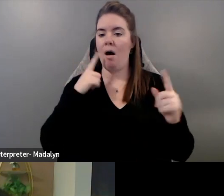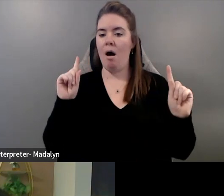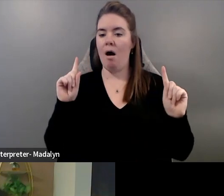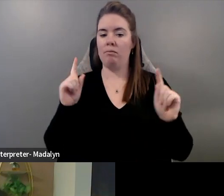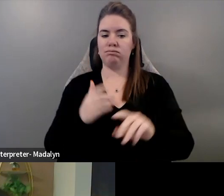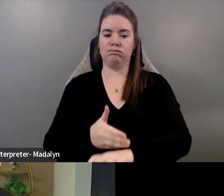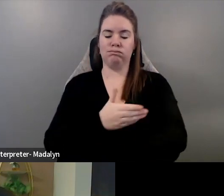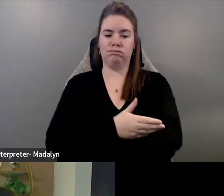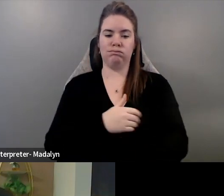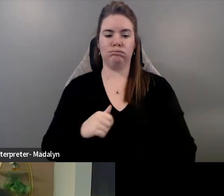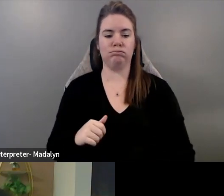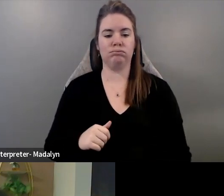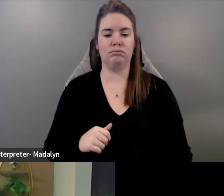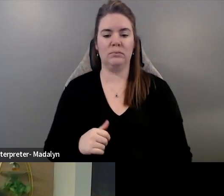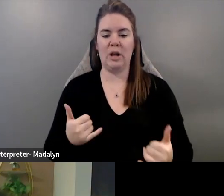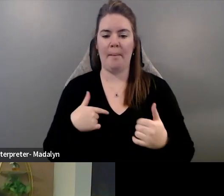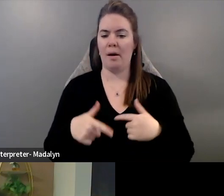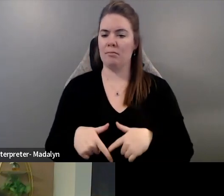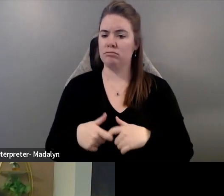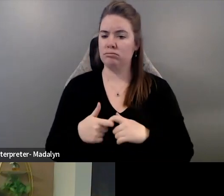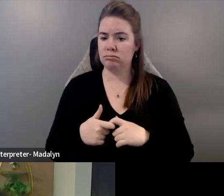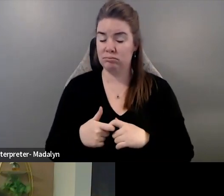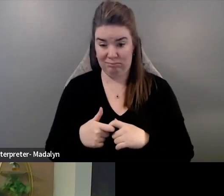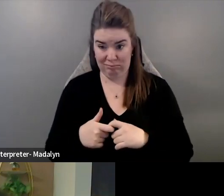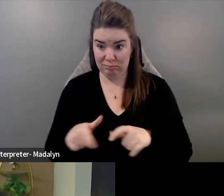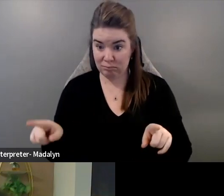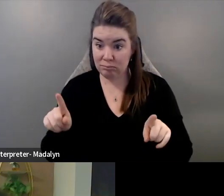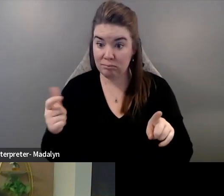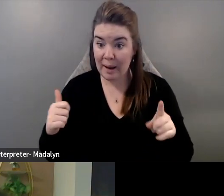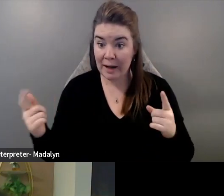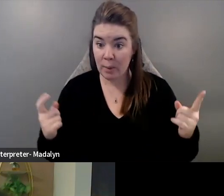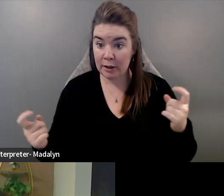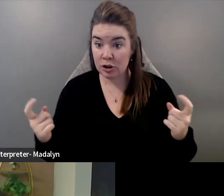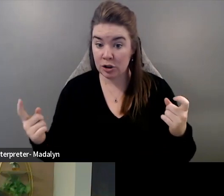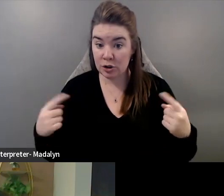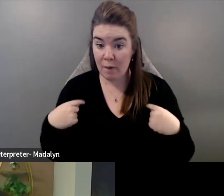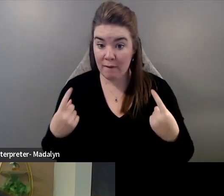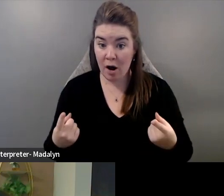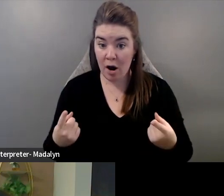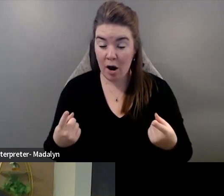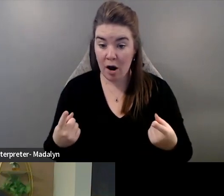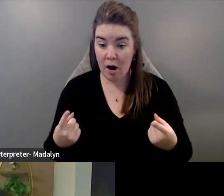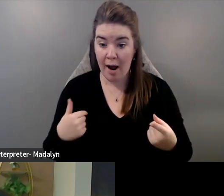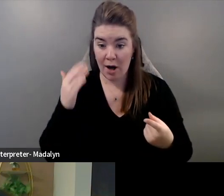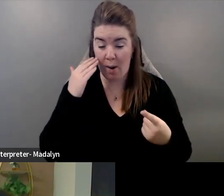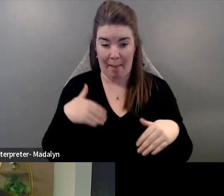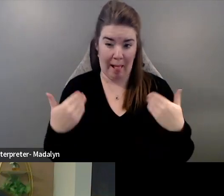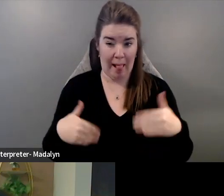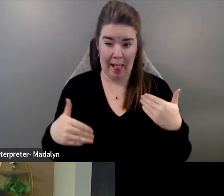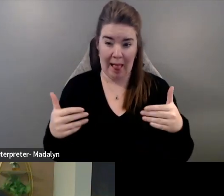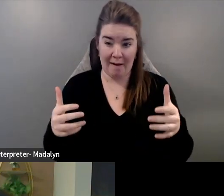So I'm gonna take a pause here and ask if there are any questions so far, because I know I'm burning through all this stuff real quick.